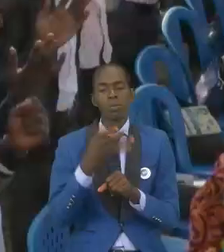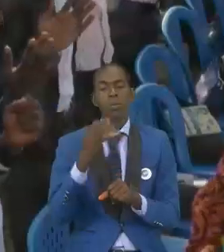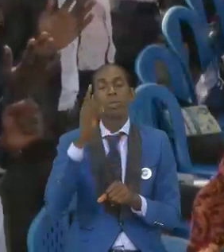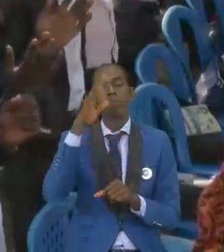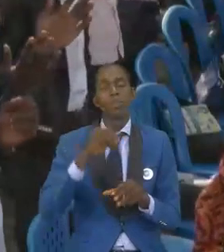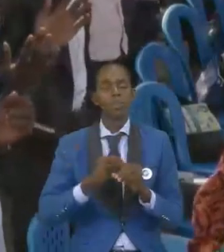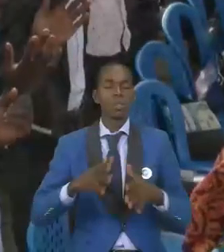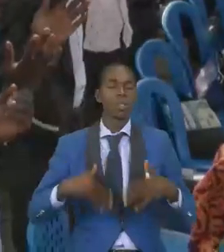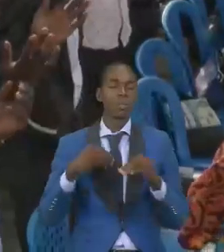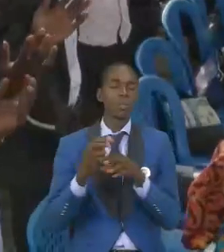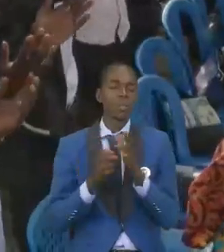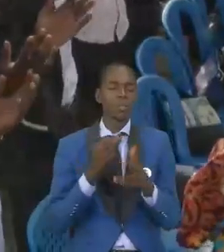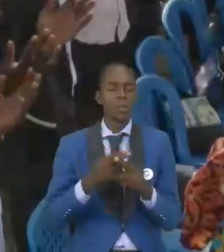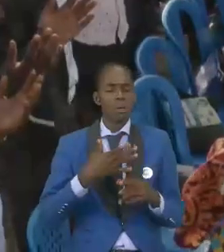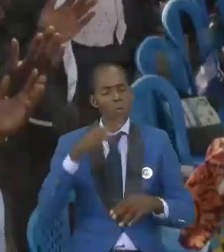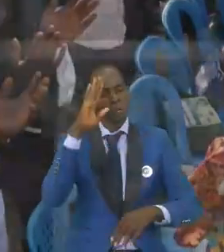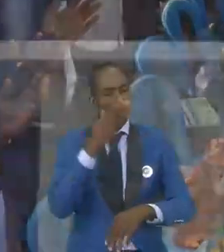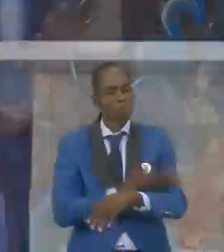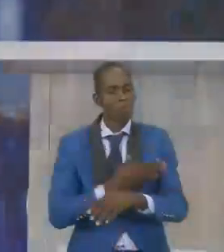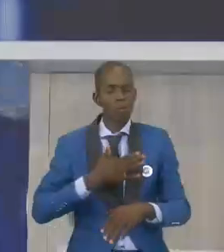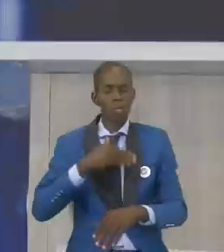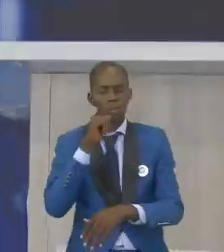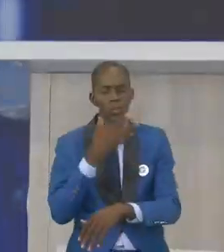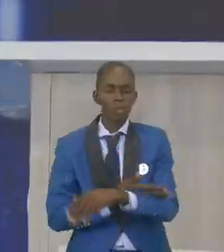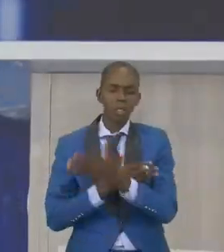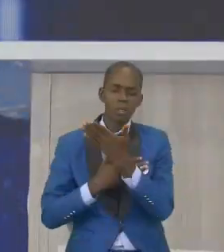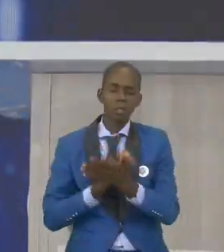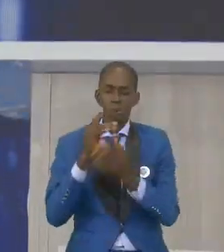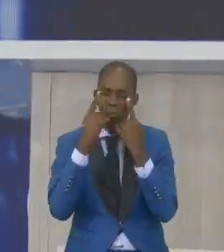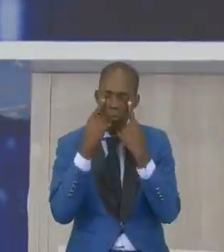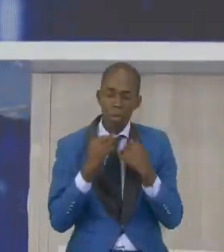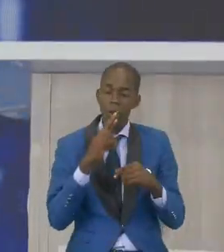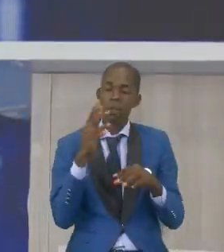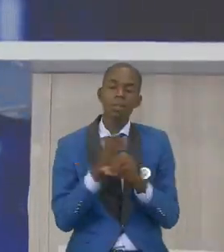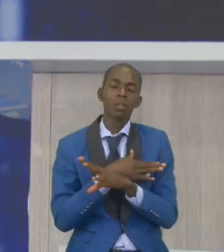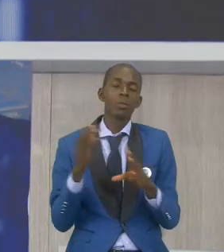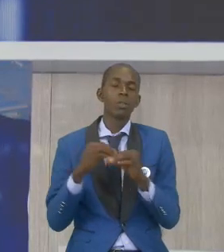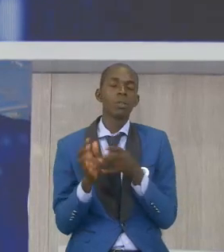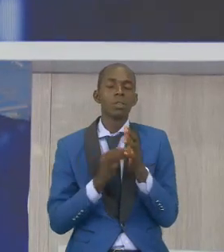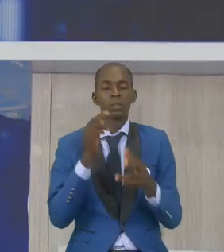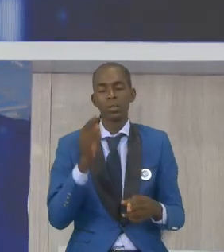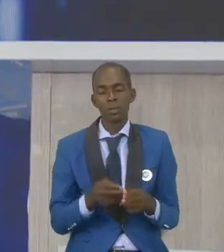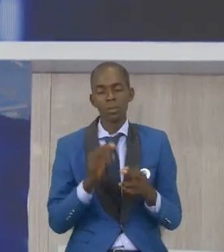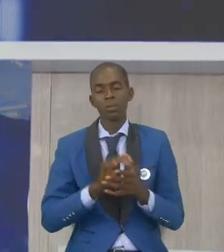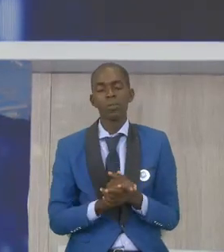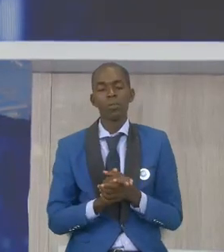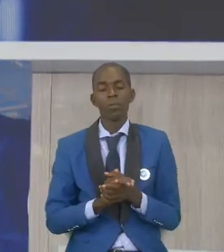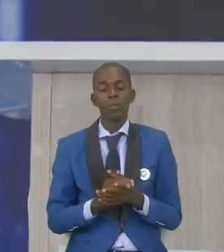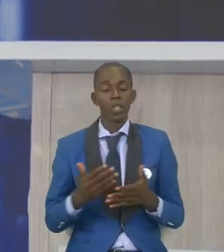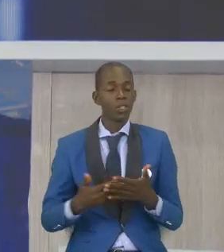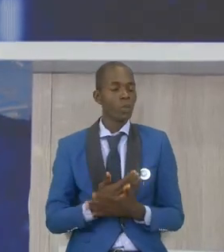life. My son, my daughter there, your tears are wiped away. New